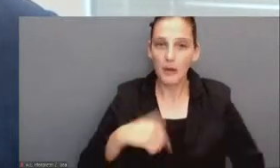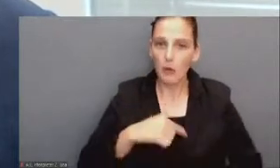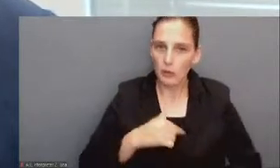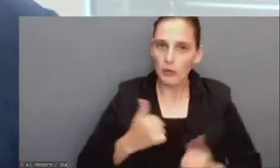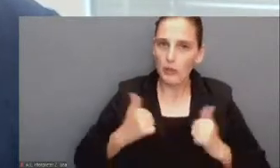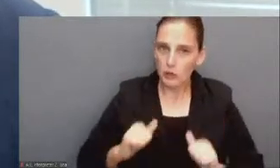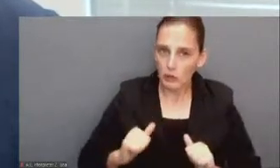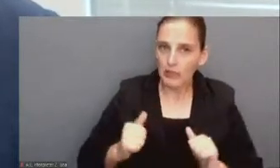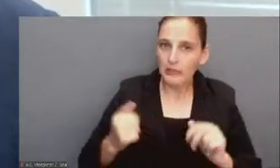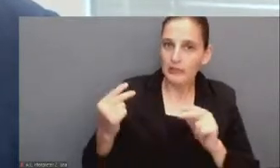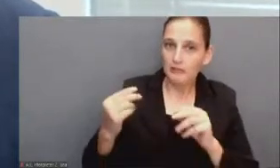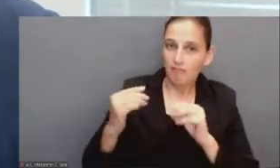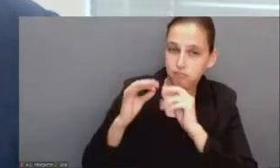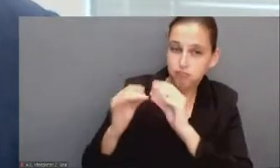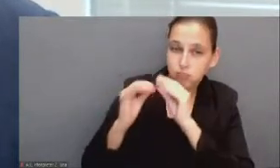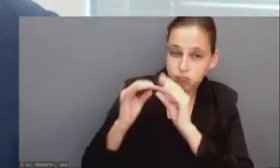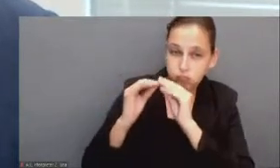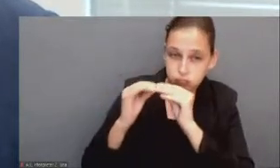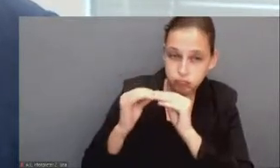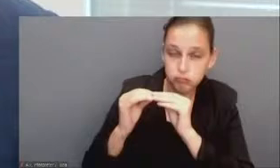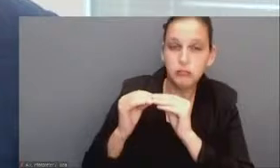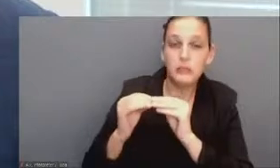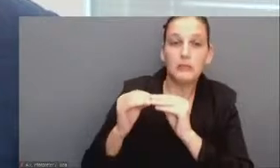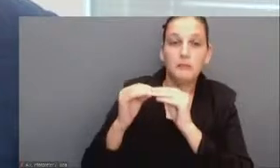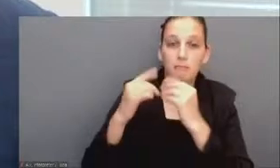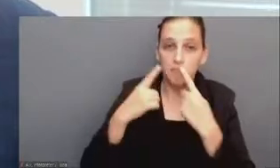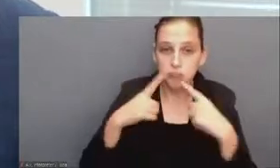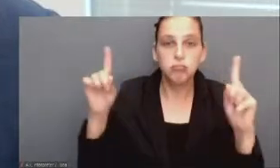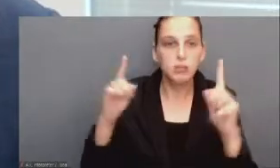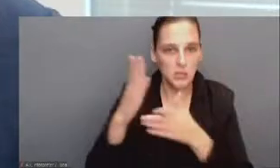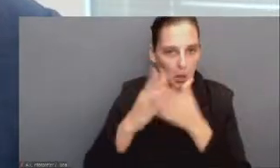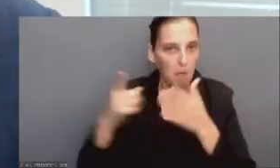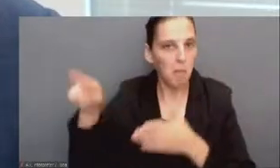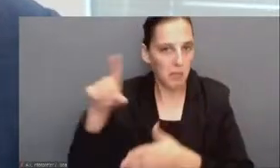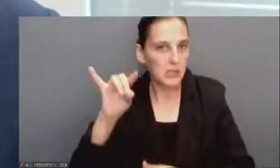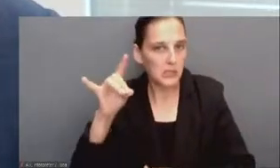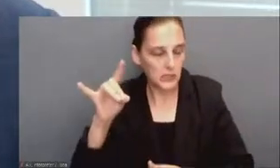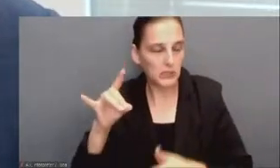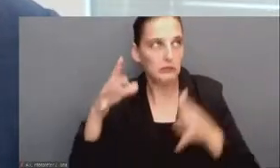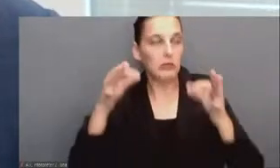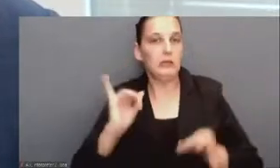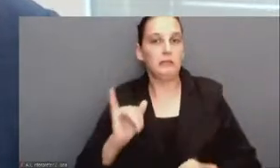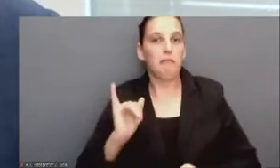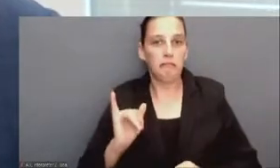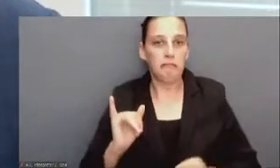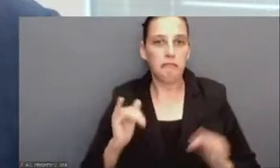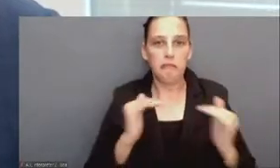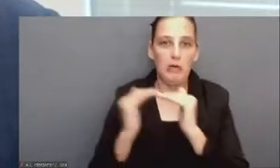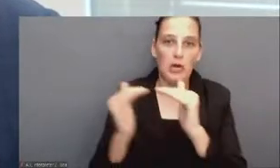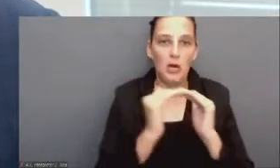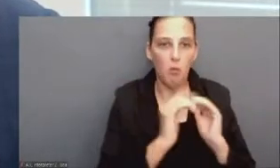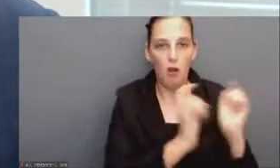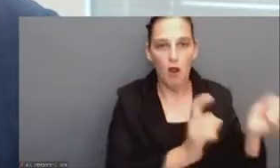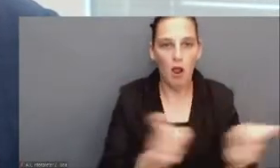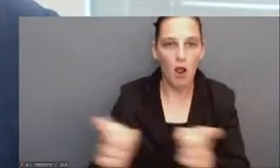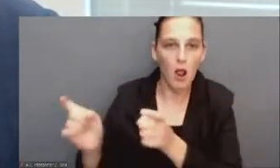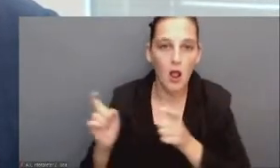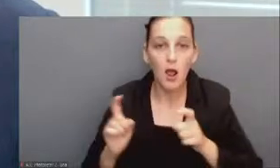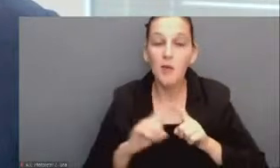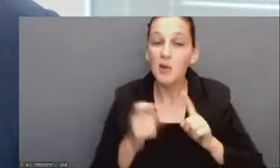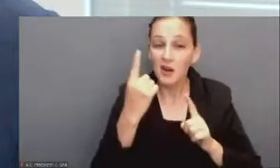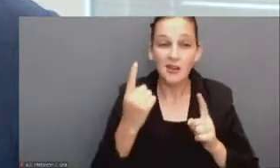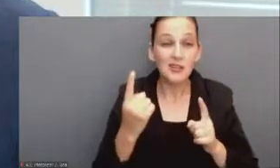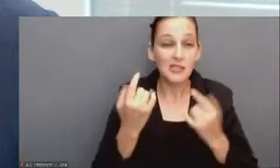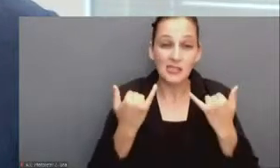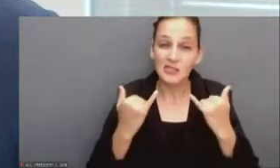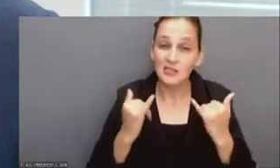say that the last administration did work hard to correct some of that. But we still are in a place where many of these